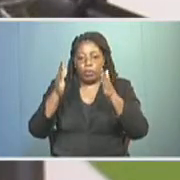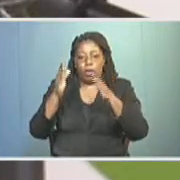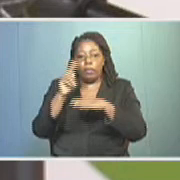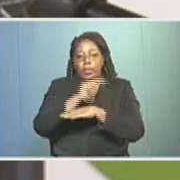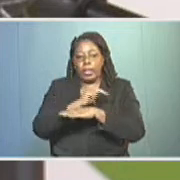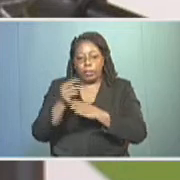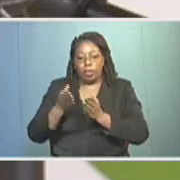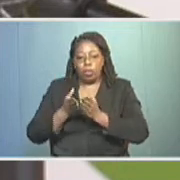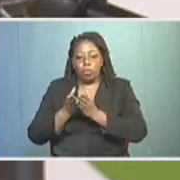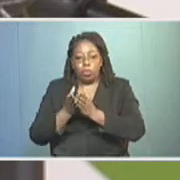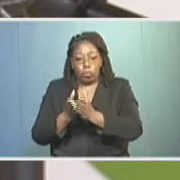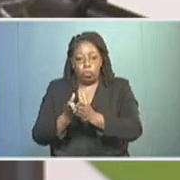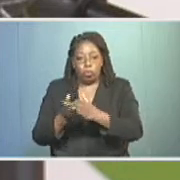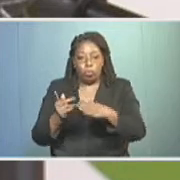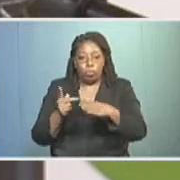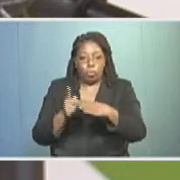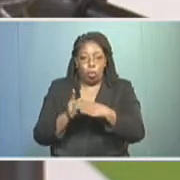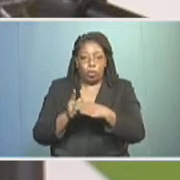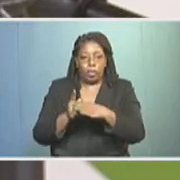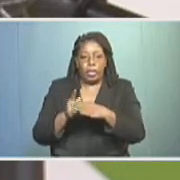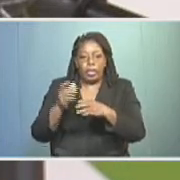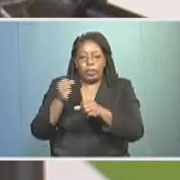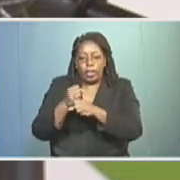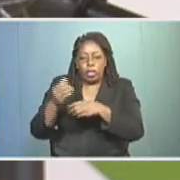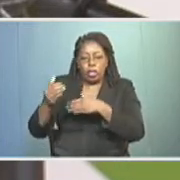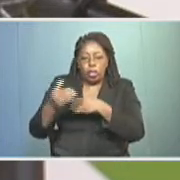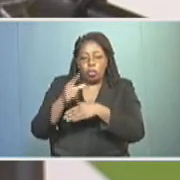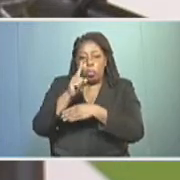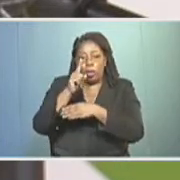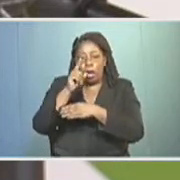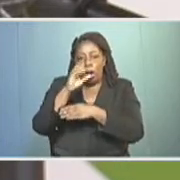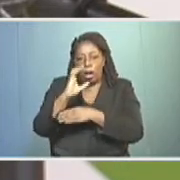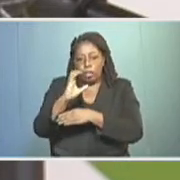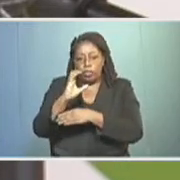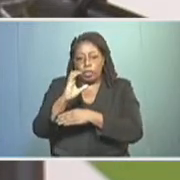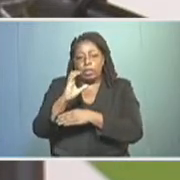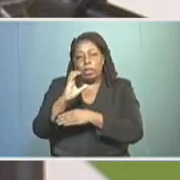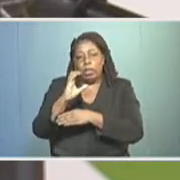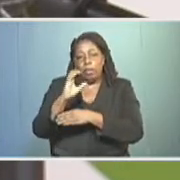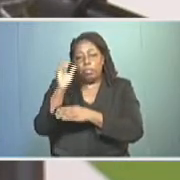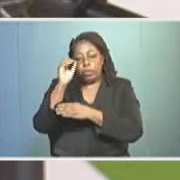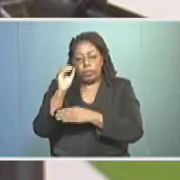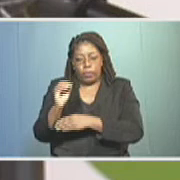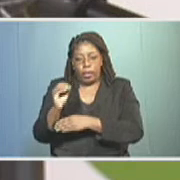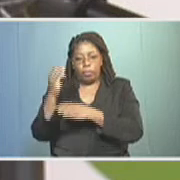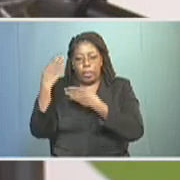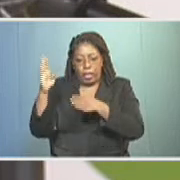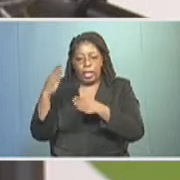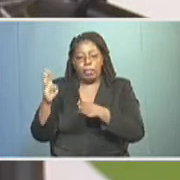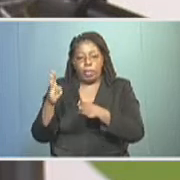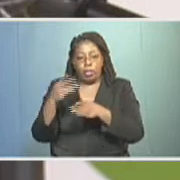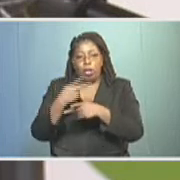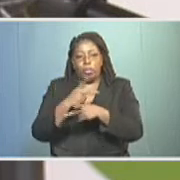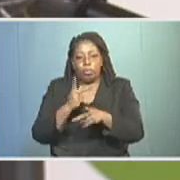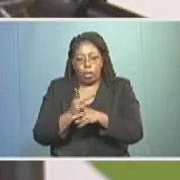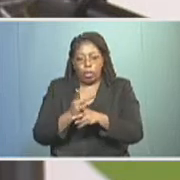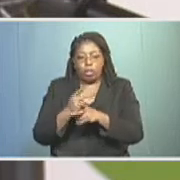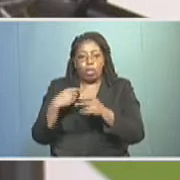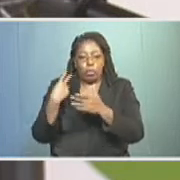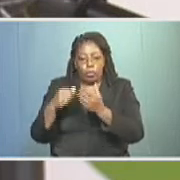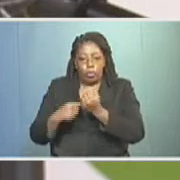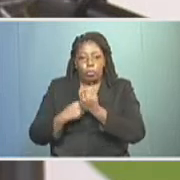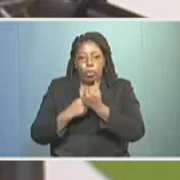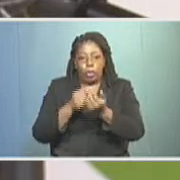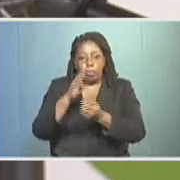Limited is on getting to as close to 100% authentically Bahamian as possible. We are supporting the ongoing work